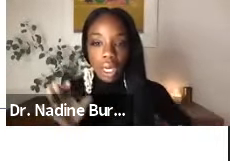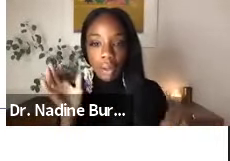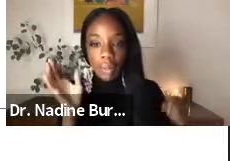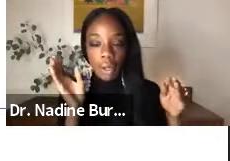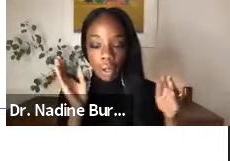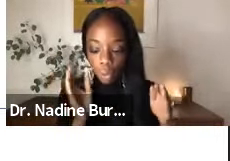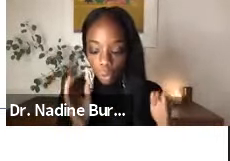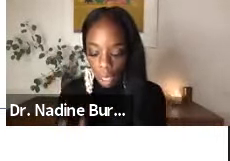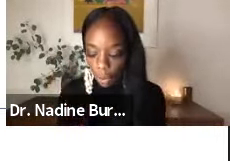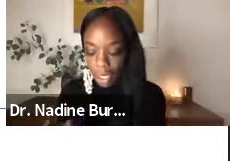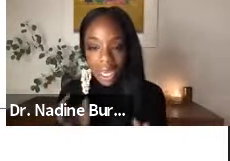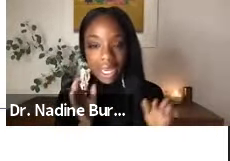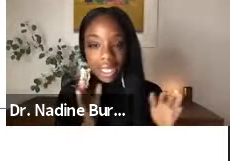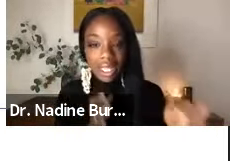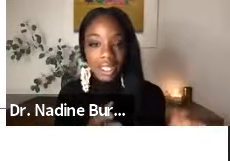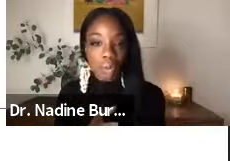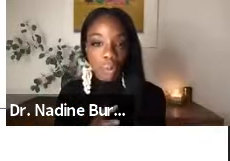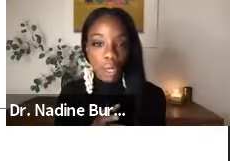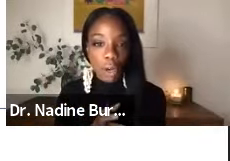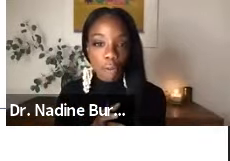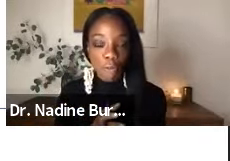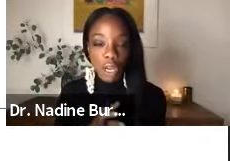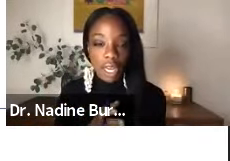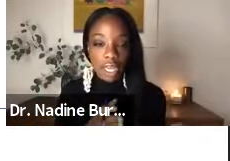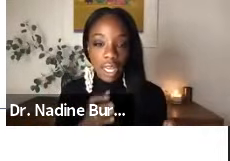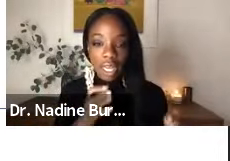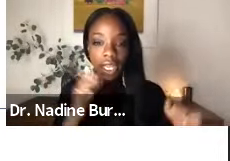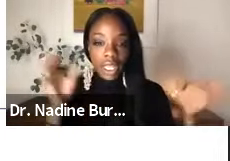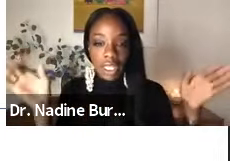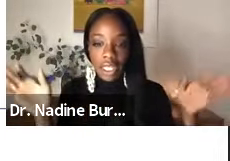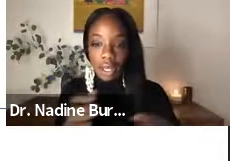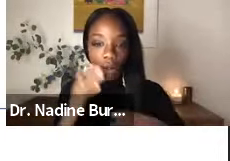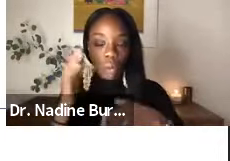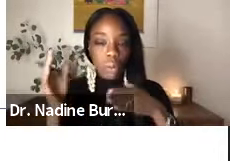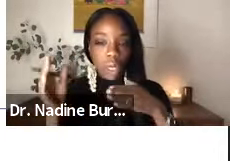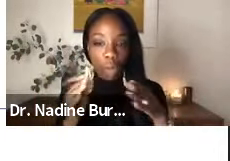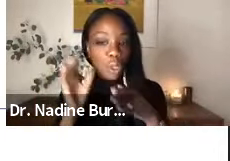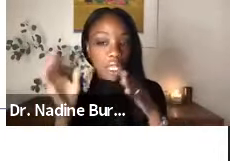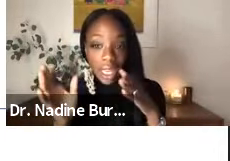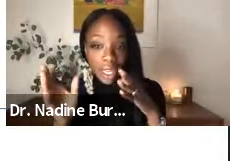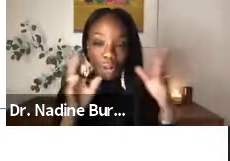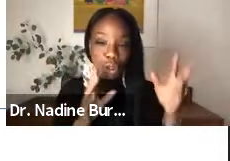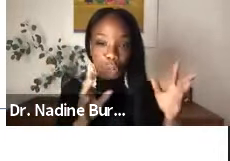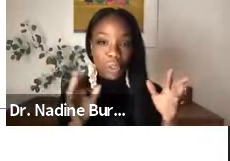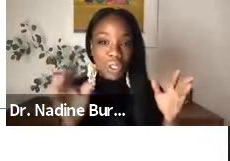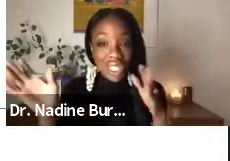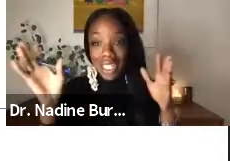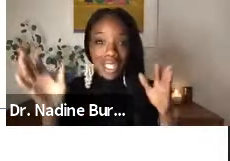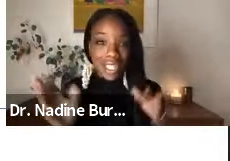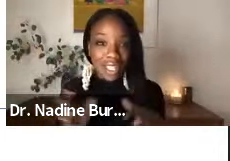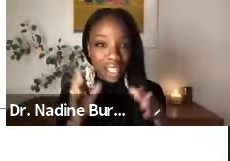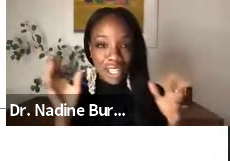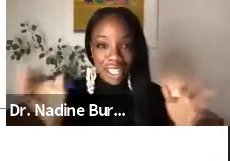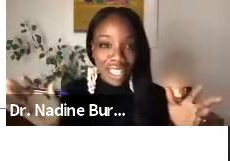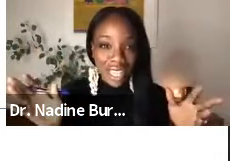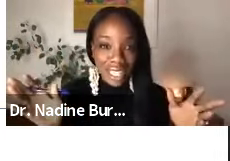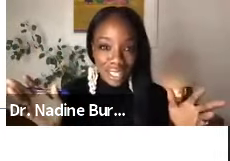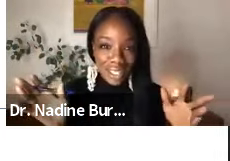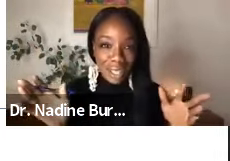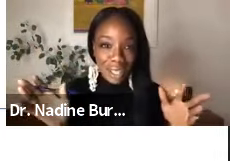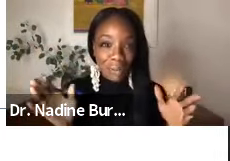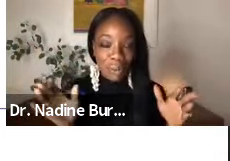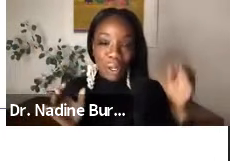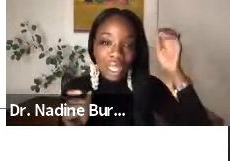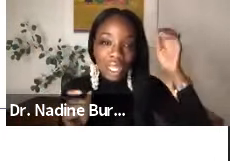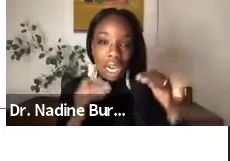around whether the guidelines that were put out Friday now negate or supersede the